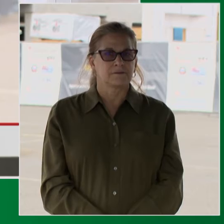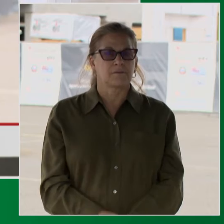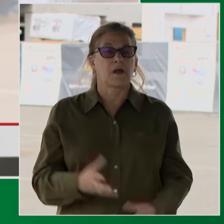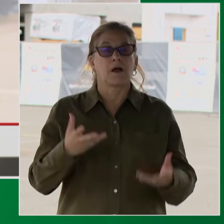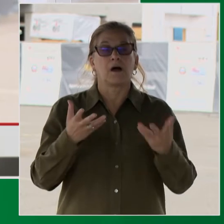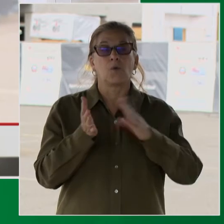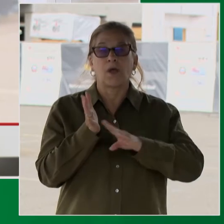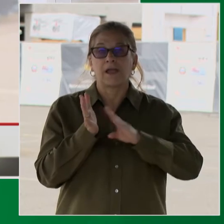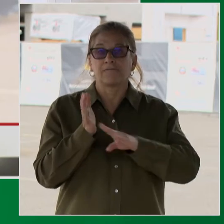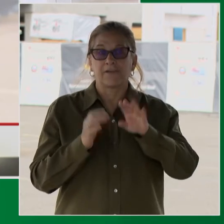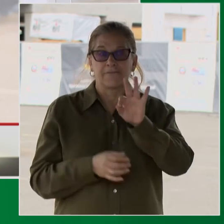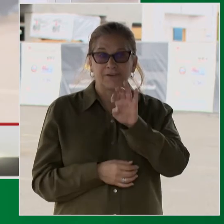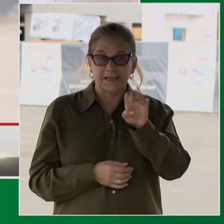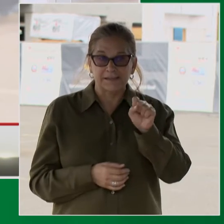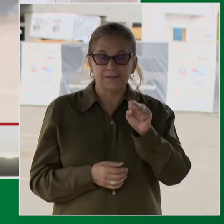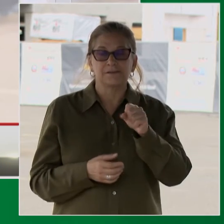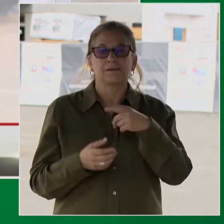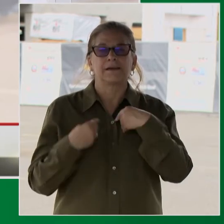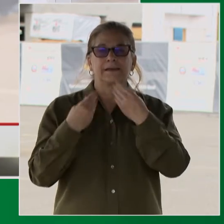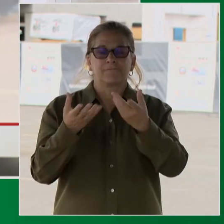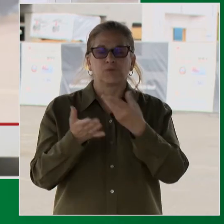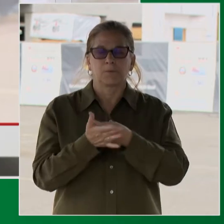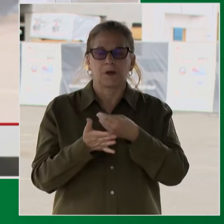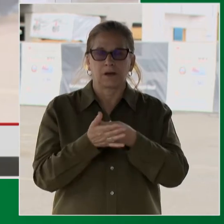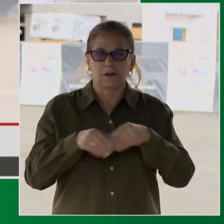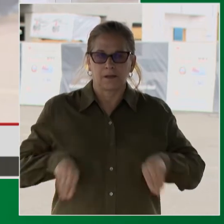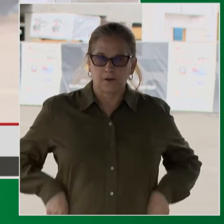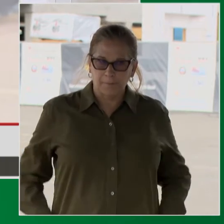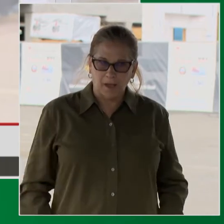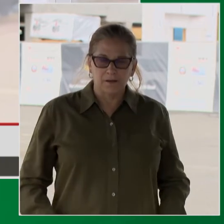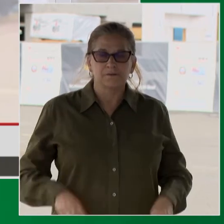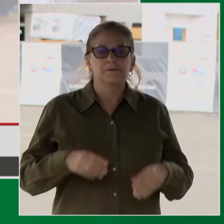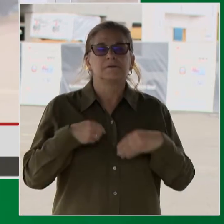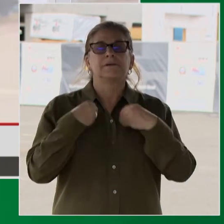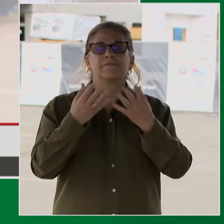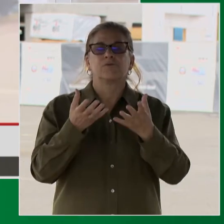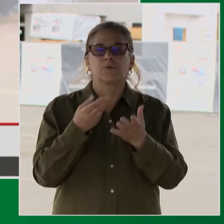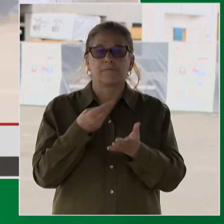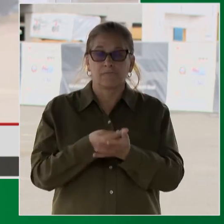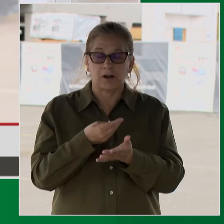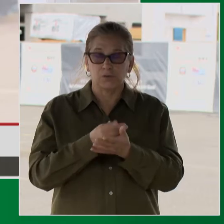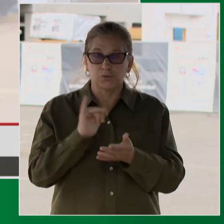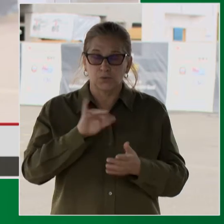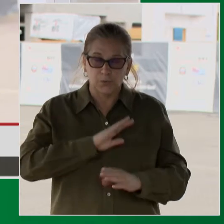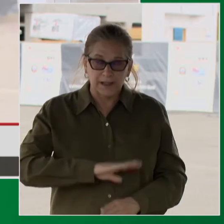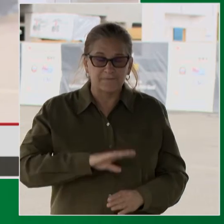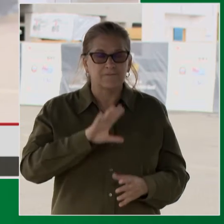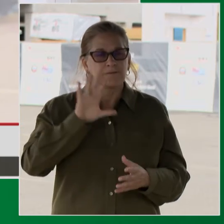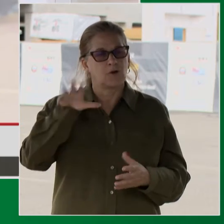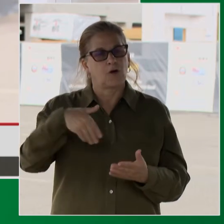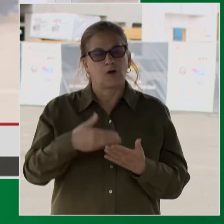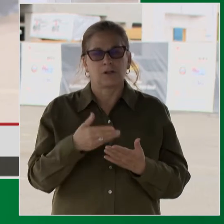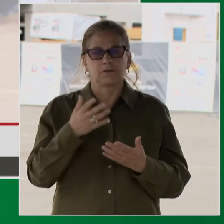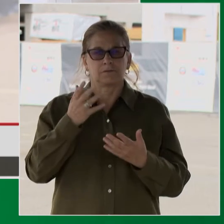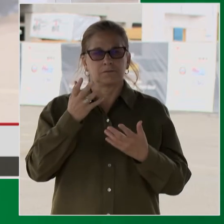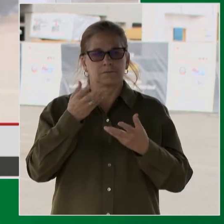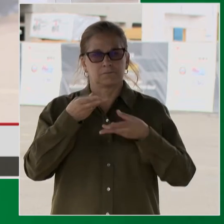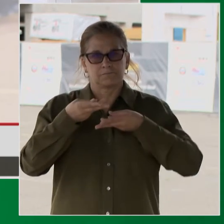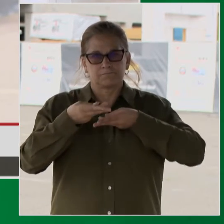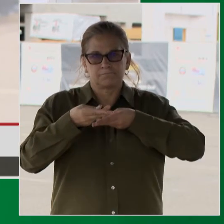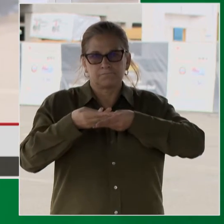into the pocket of a small business. And so, helping relieve the fees and helping to streamline the way that the agencies work